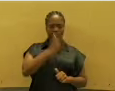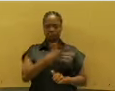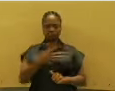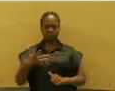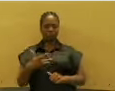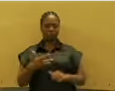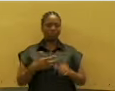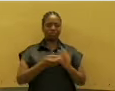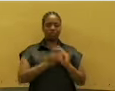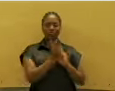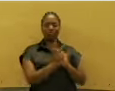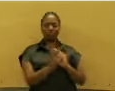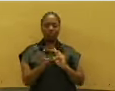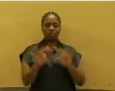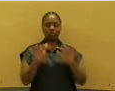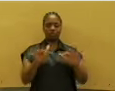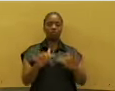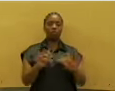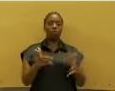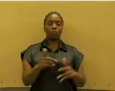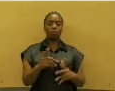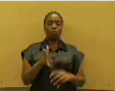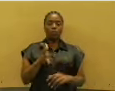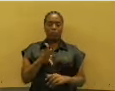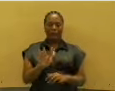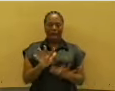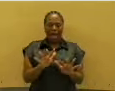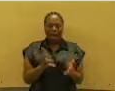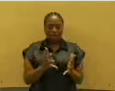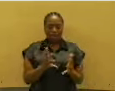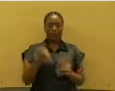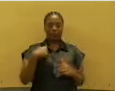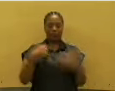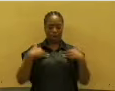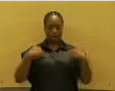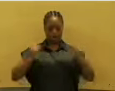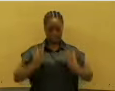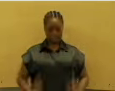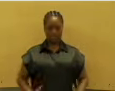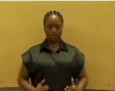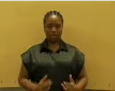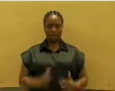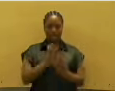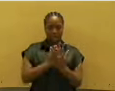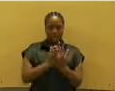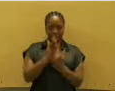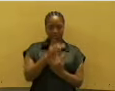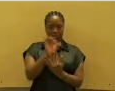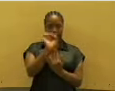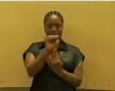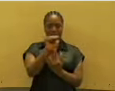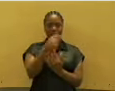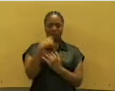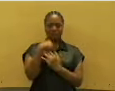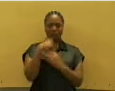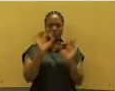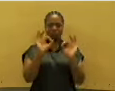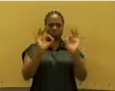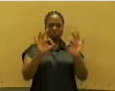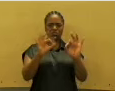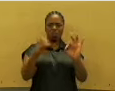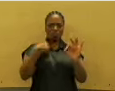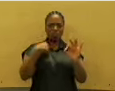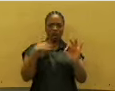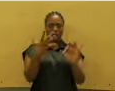people. In this, when we're saying we're seeking reproductive health justice, we need to ensure their access rather to quality reproductive sexual